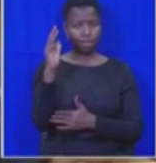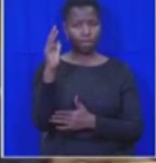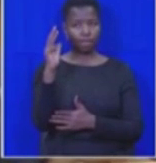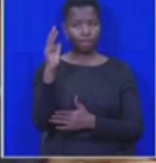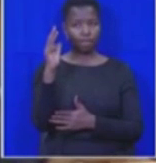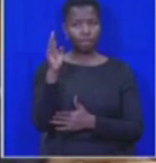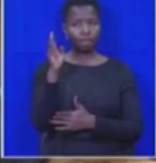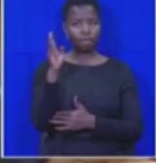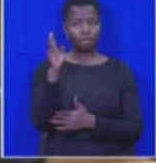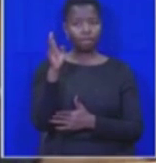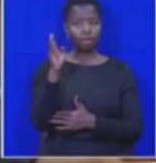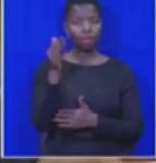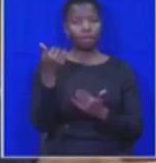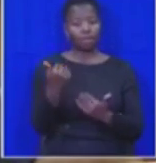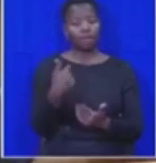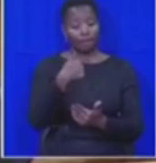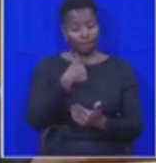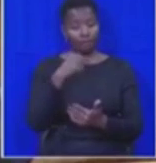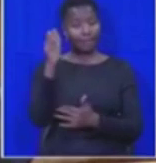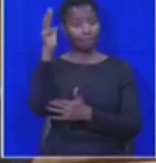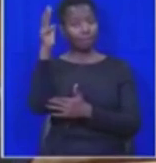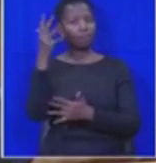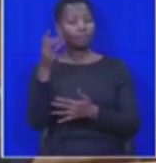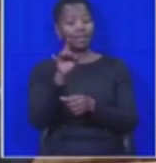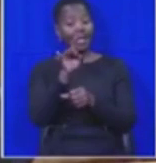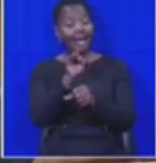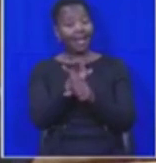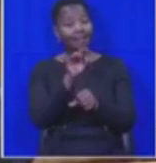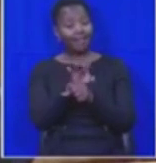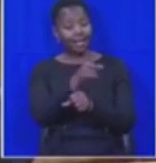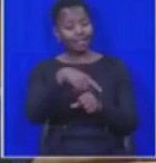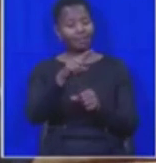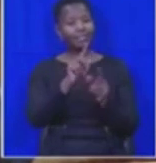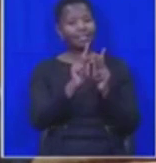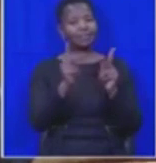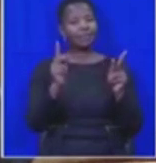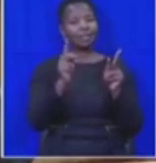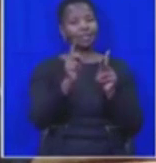when I was advising the traditional leaders on a very important matter